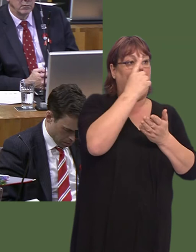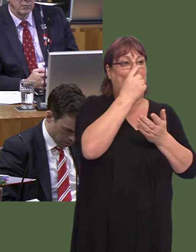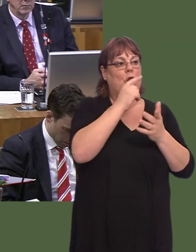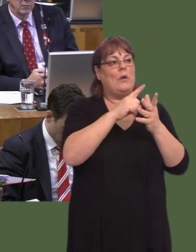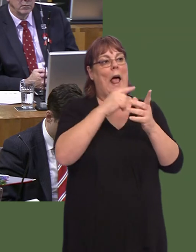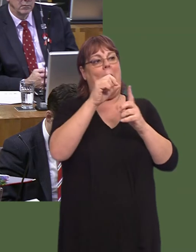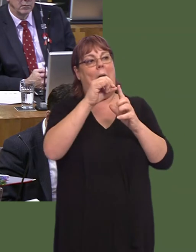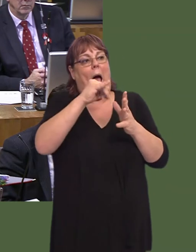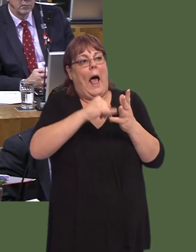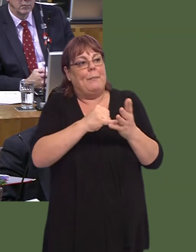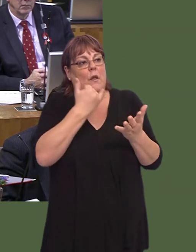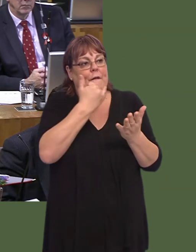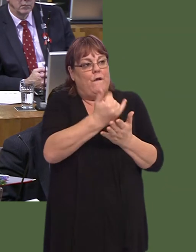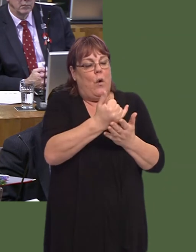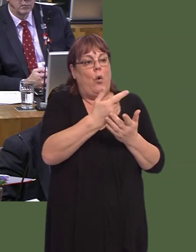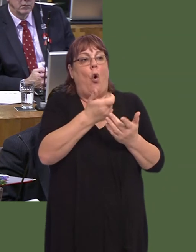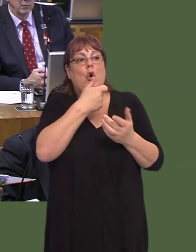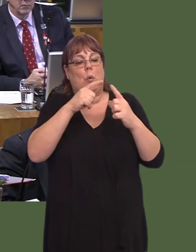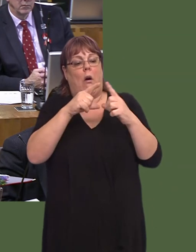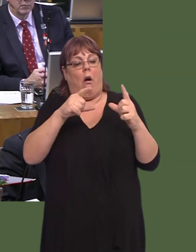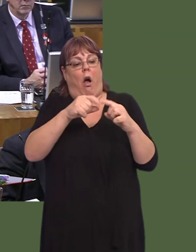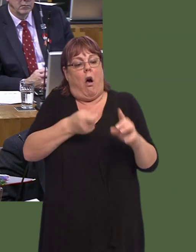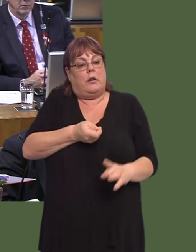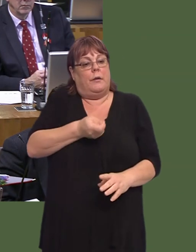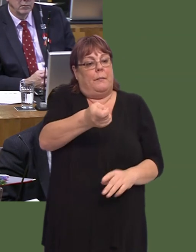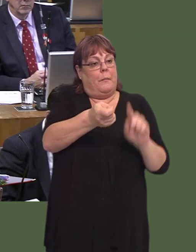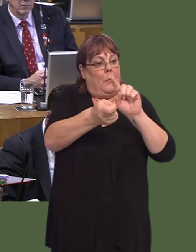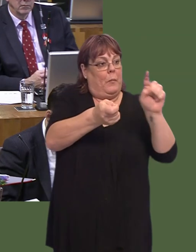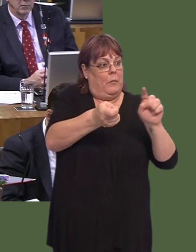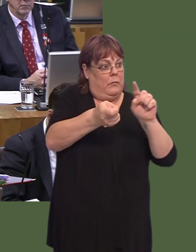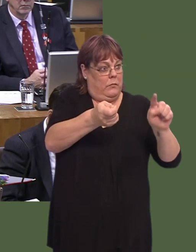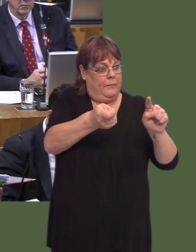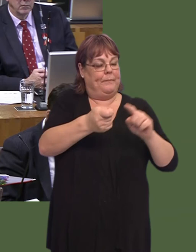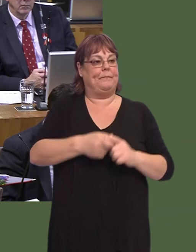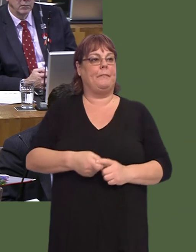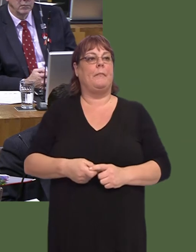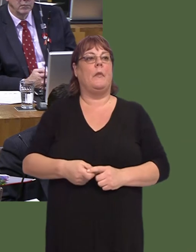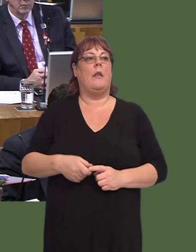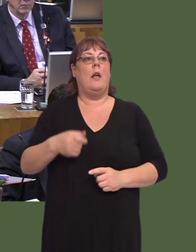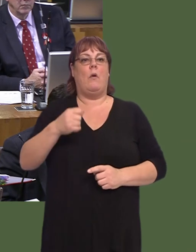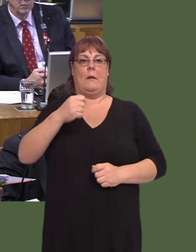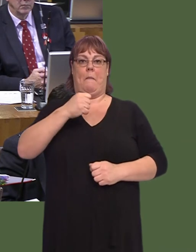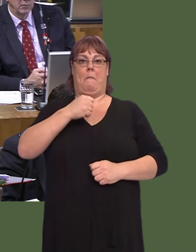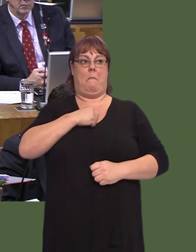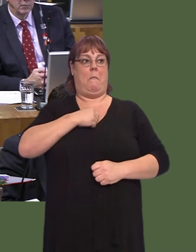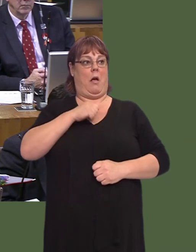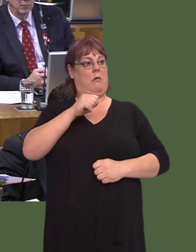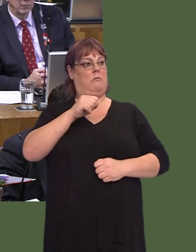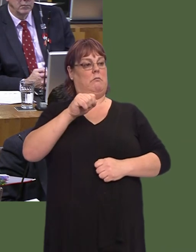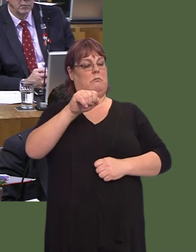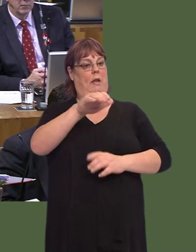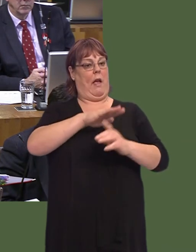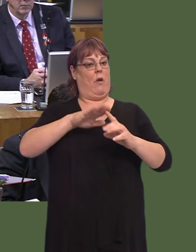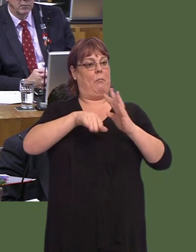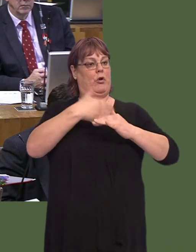park, or indeed machines where people can use their card to pay. Now, I'm fortunate to live in a very progressive Labour-controlled authority in Bridgend,